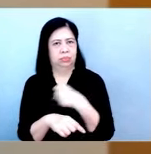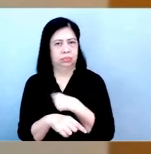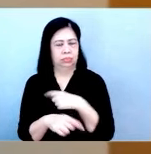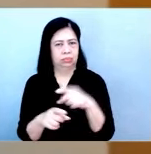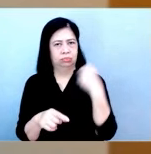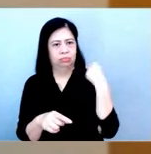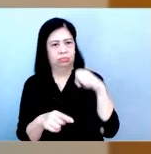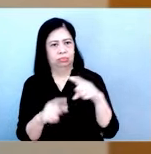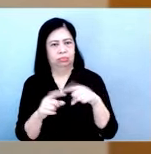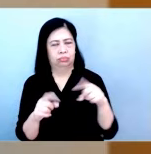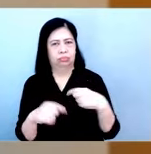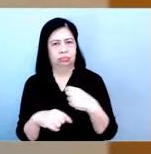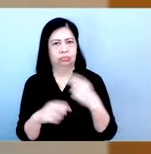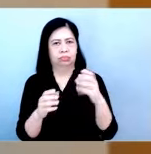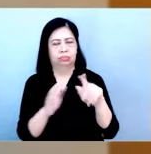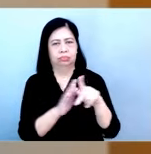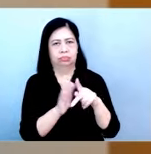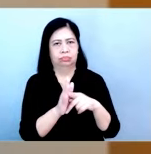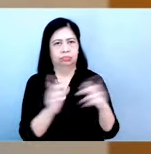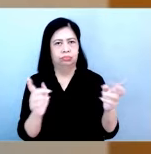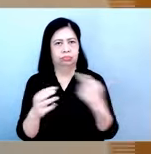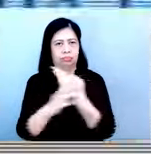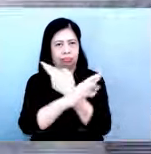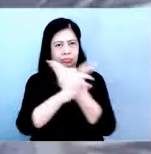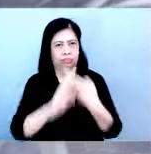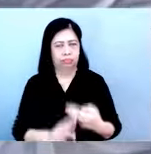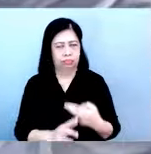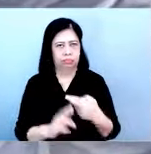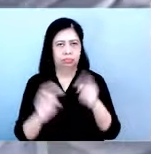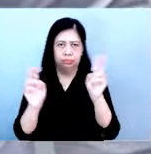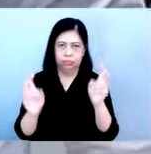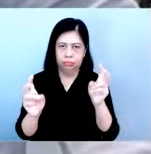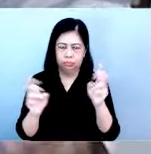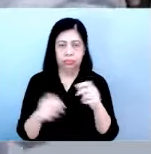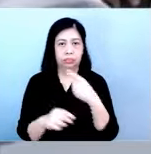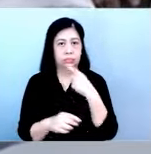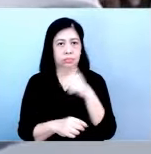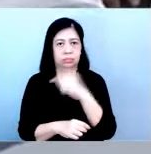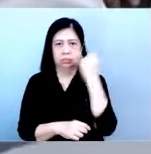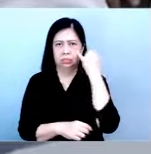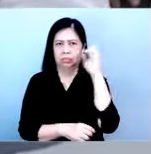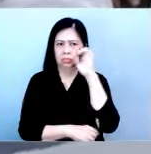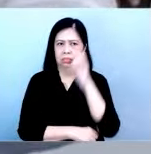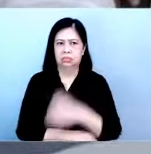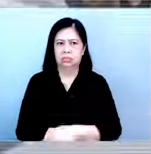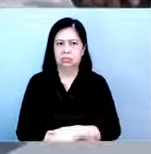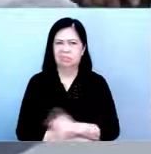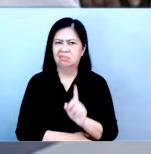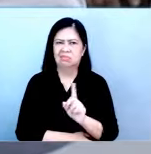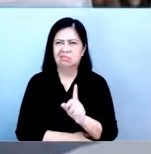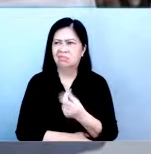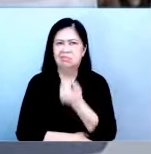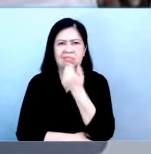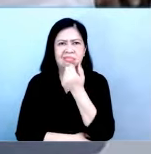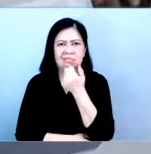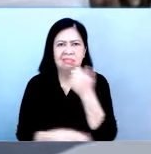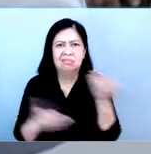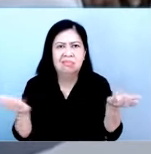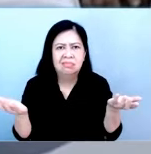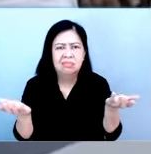violation of the principle of interparliamentary courtesy," unquote. Tanong ngayon ni Estrada, "What did we violate? I don't think